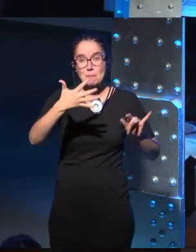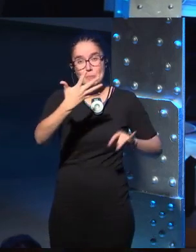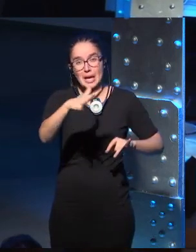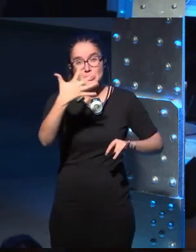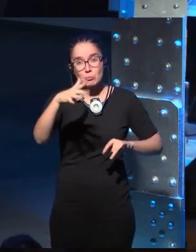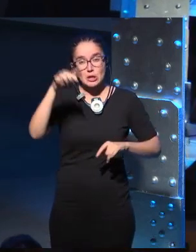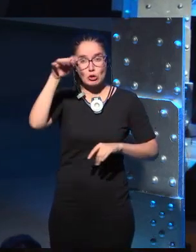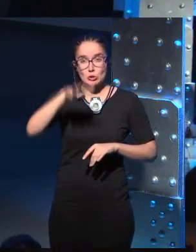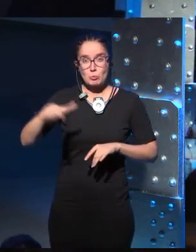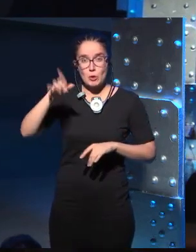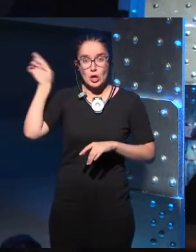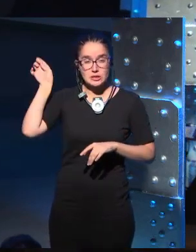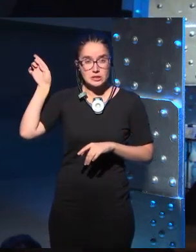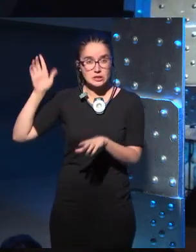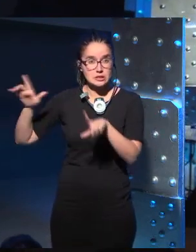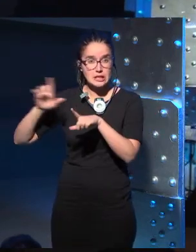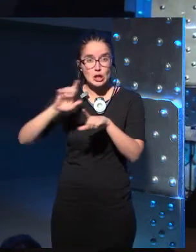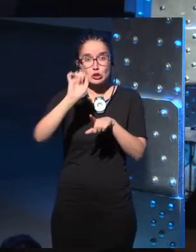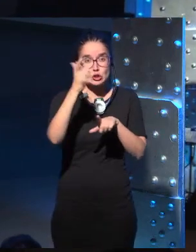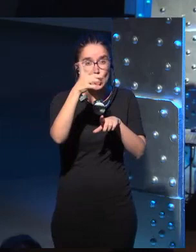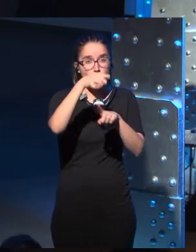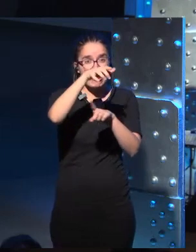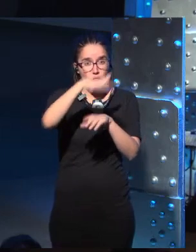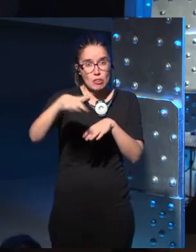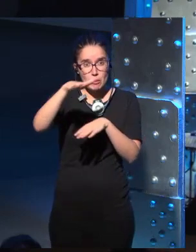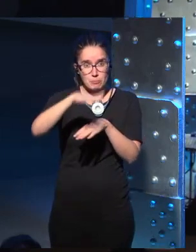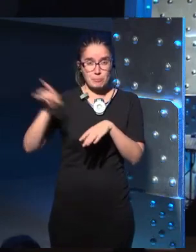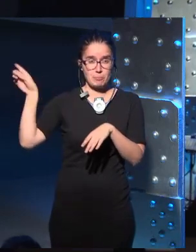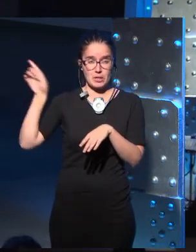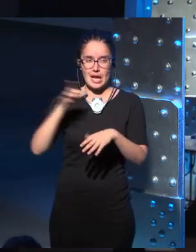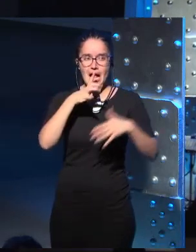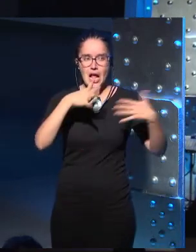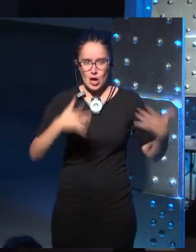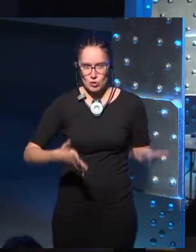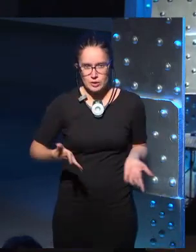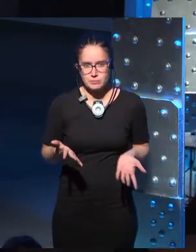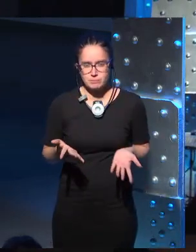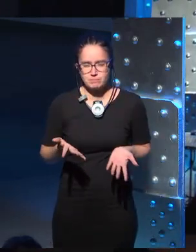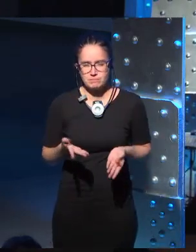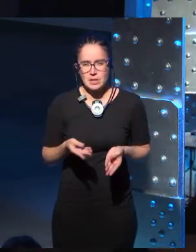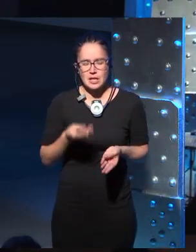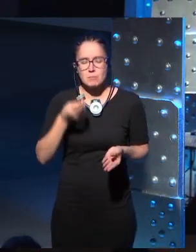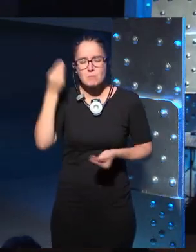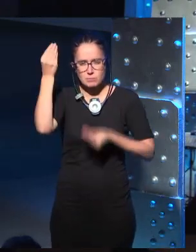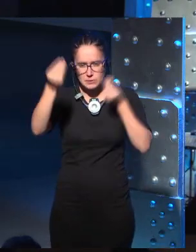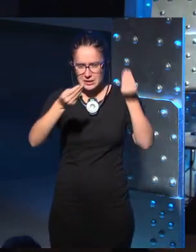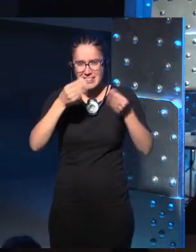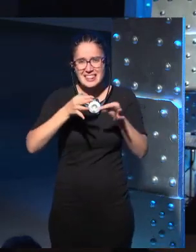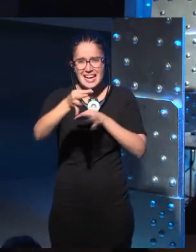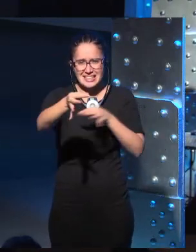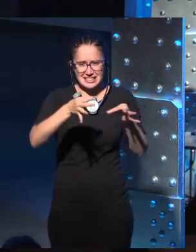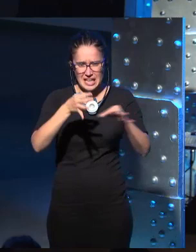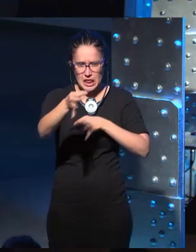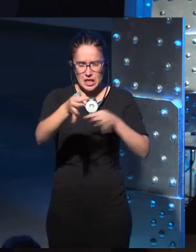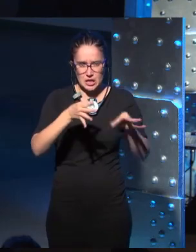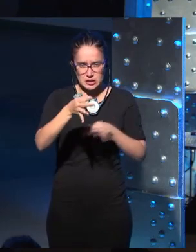here, around the Sun, which is there. Now, to have an idea of the distances involved in such a